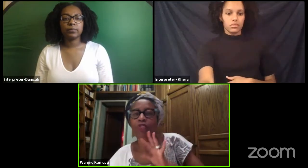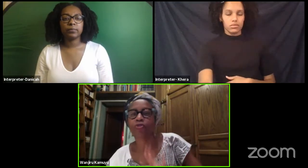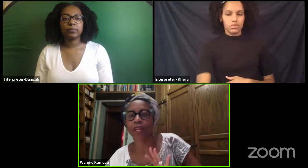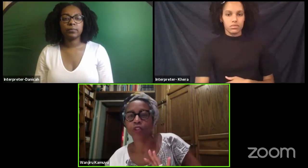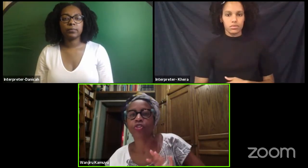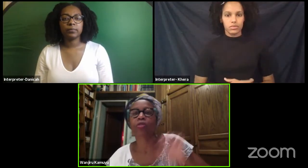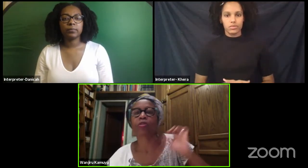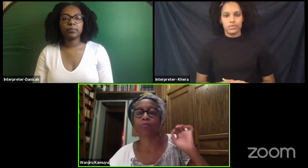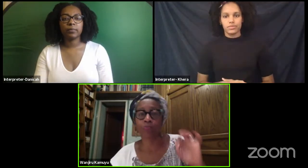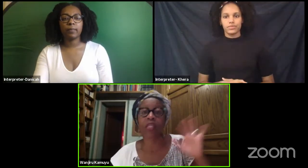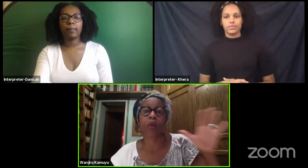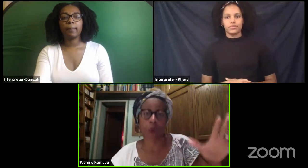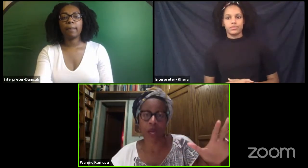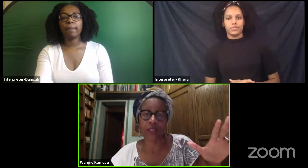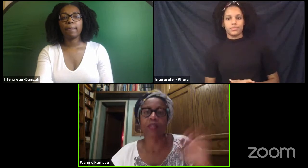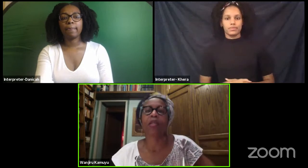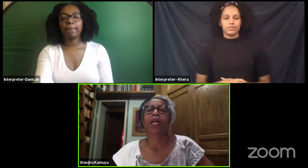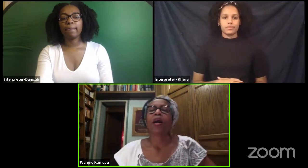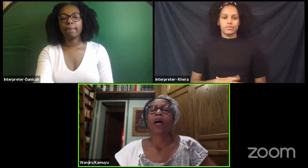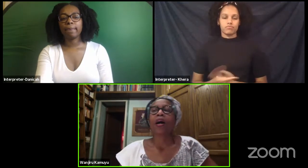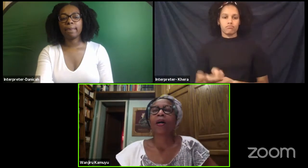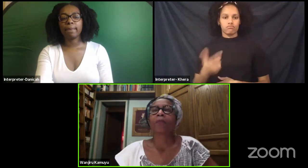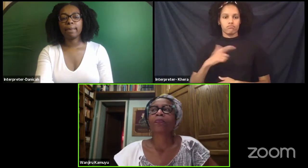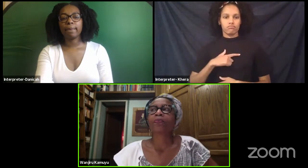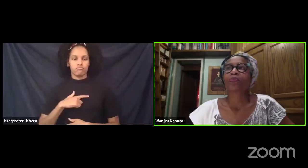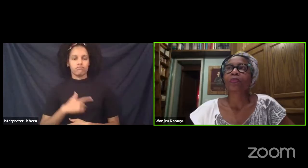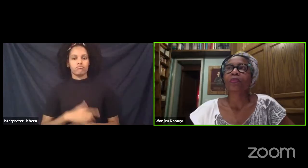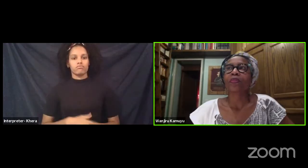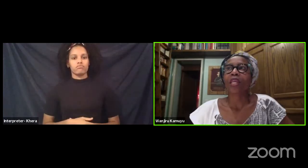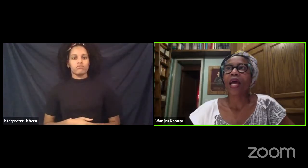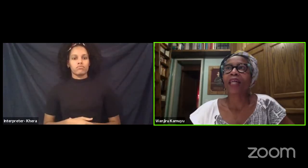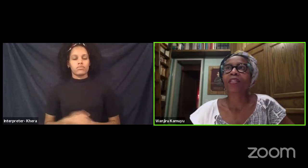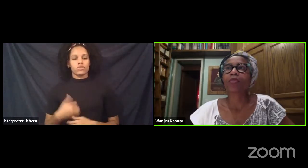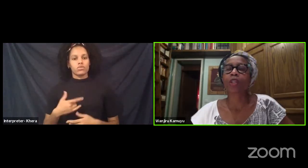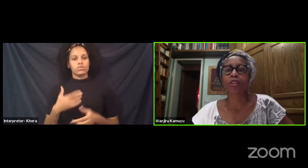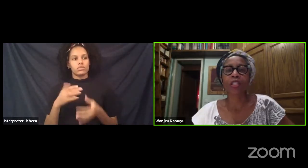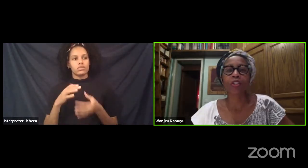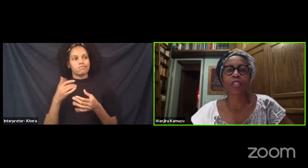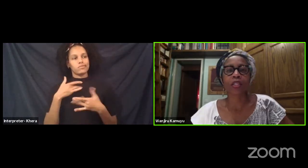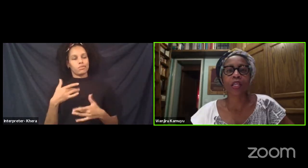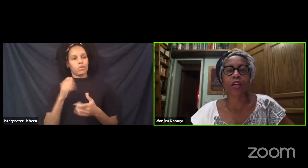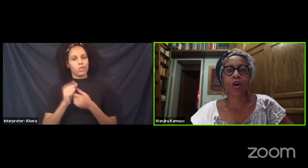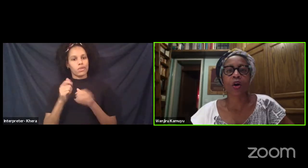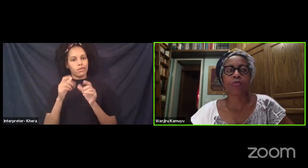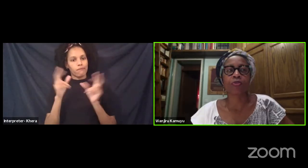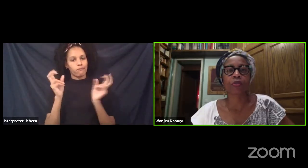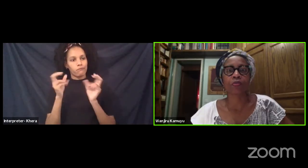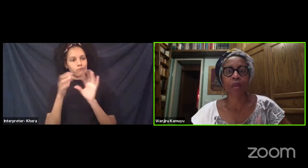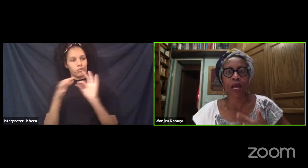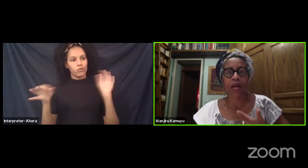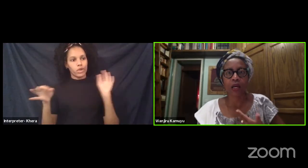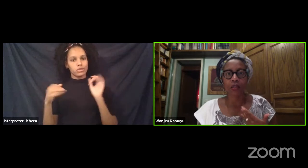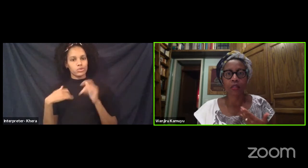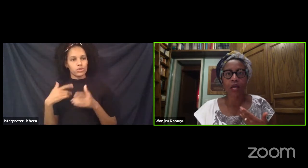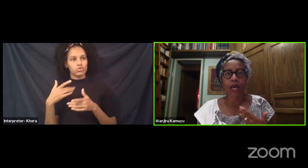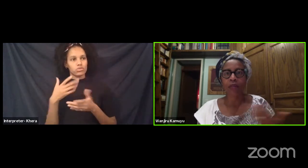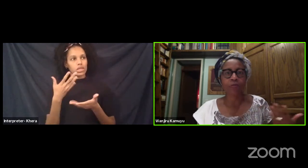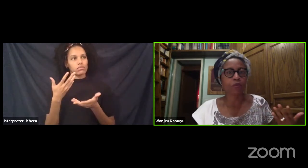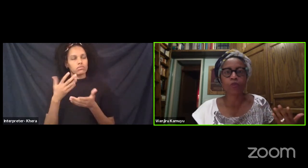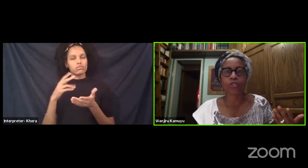as French, meaning white. Um, and because there is a thing of, bah,